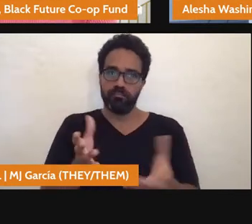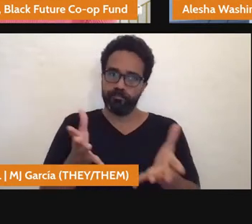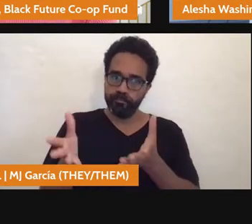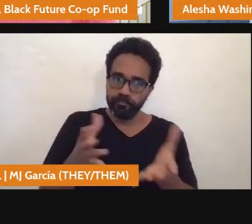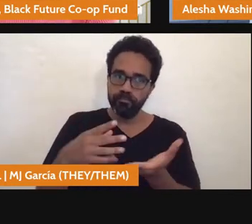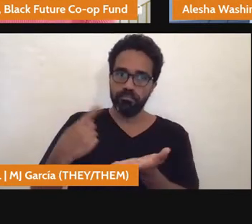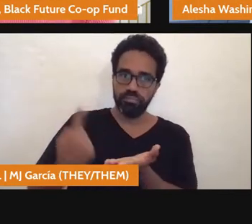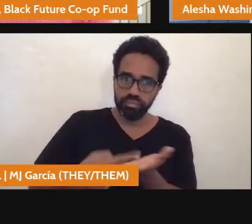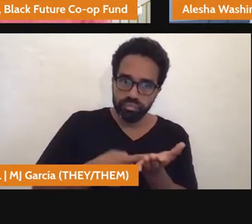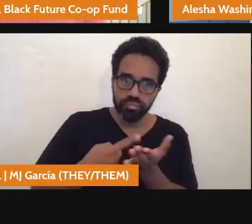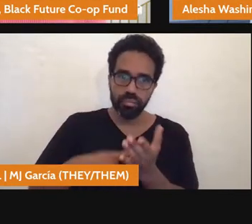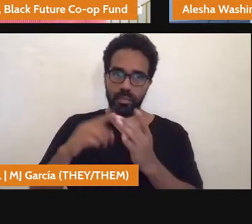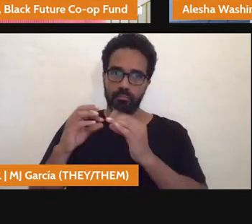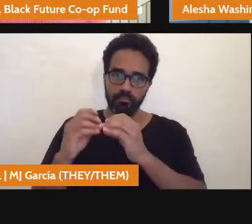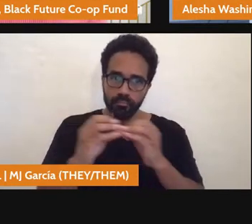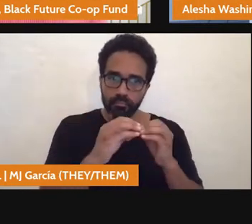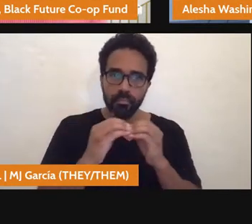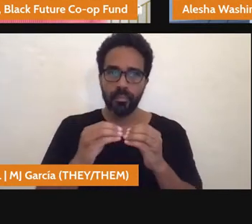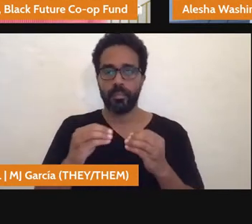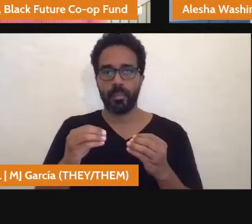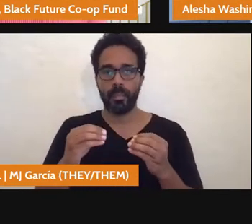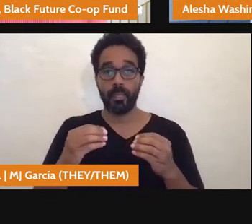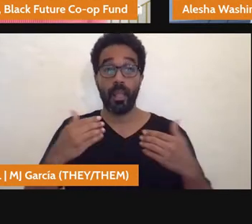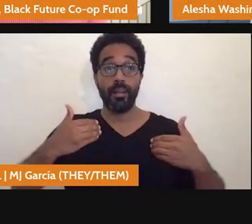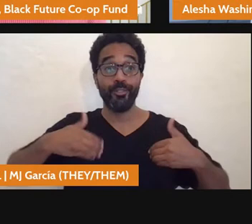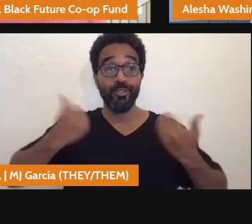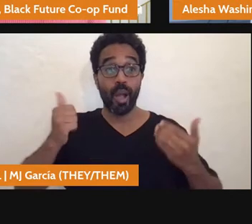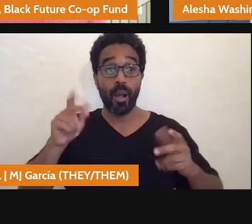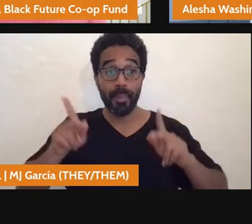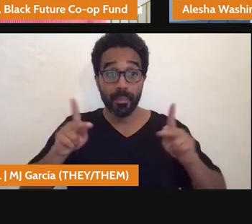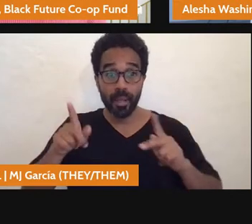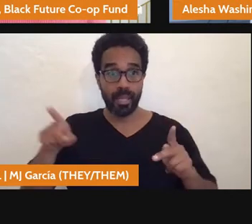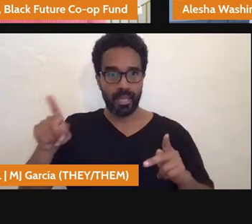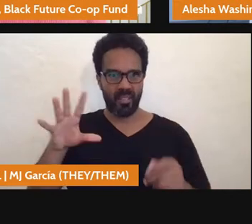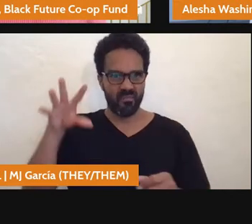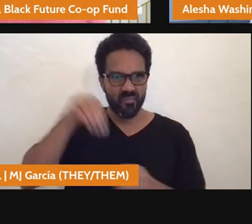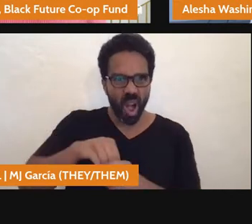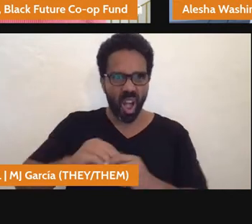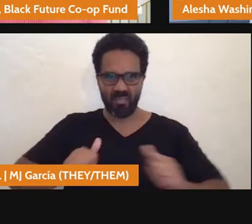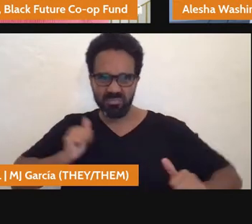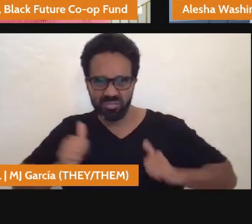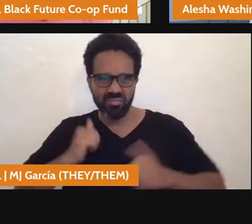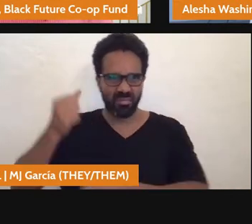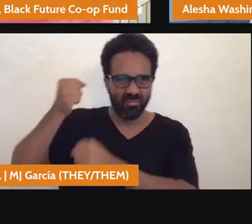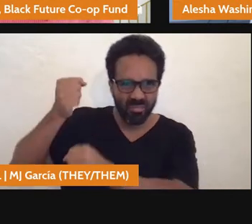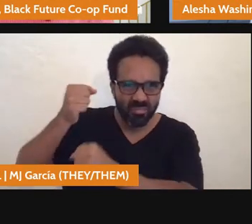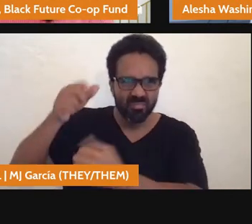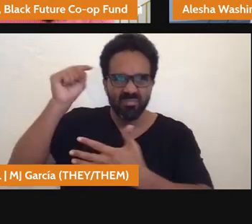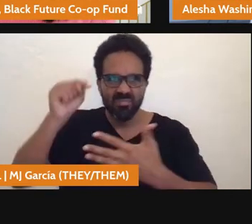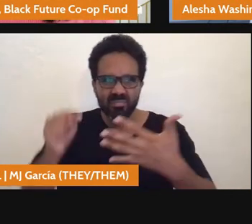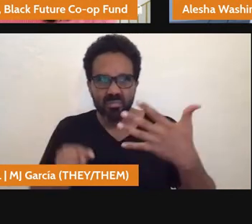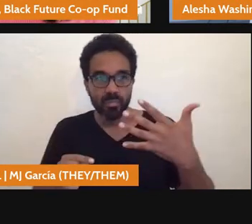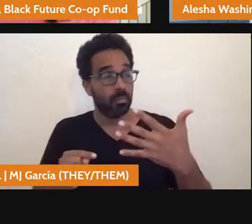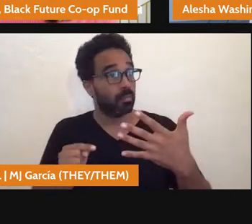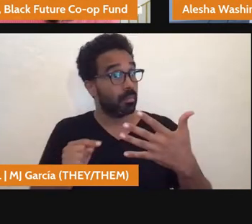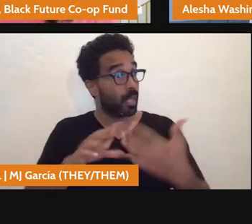together, seeing the younger generation coming up with activism and infusing that in philanthropy really gives me joy as well.